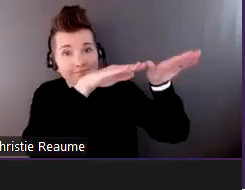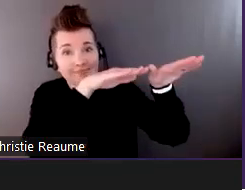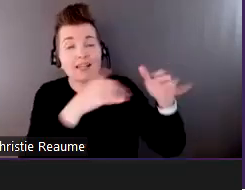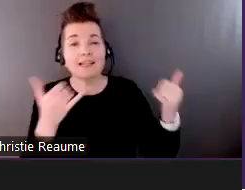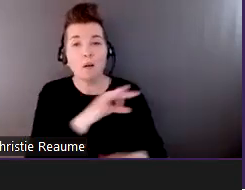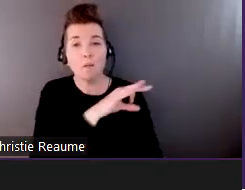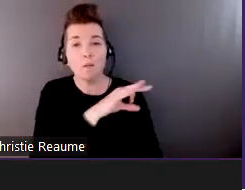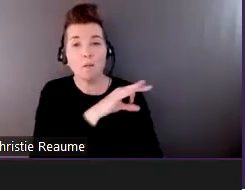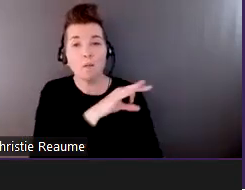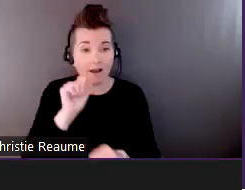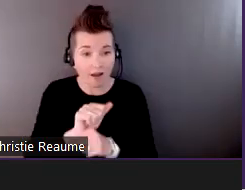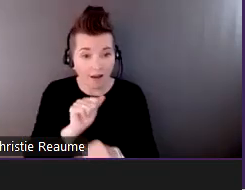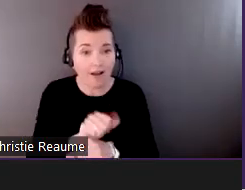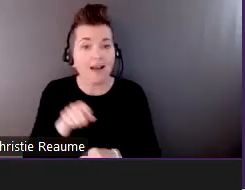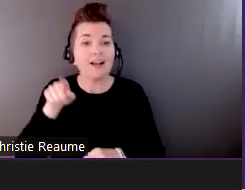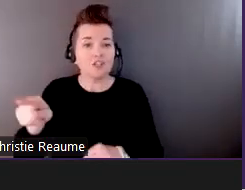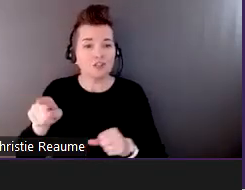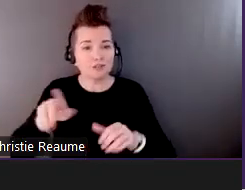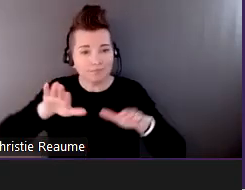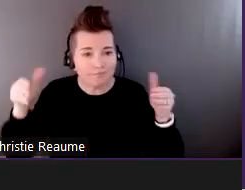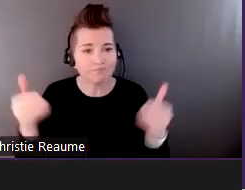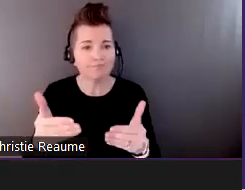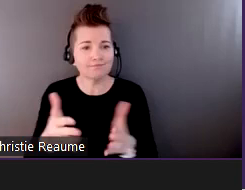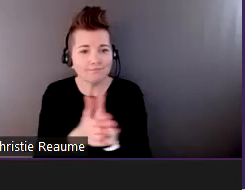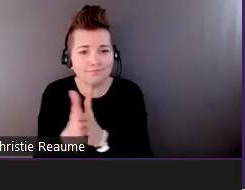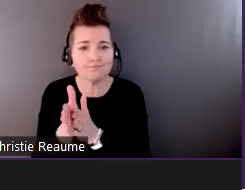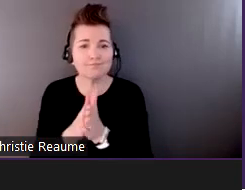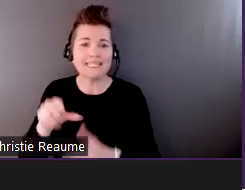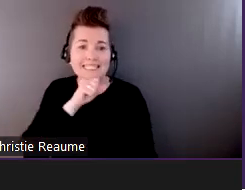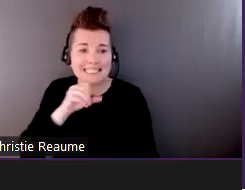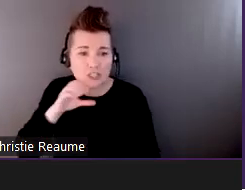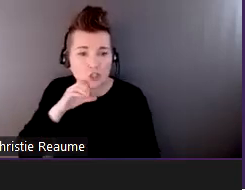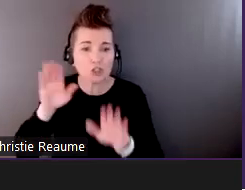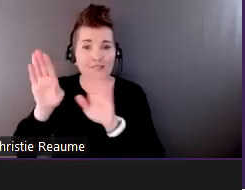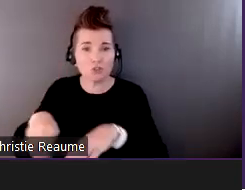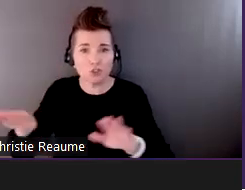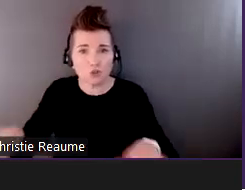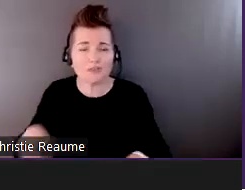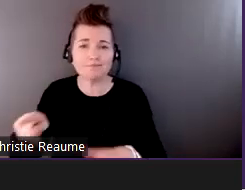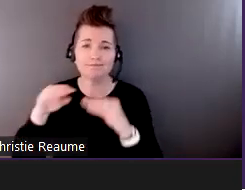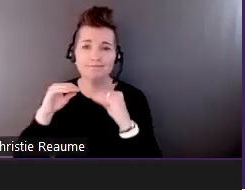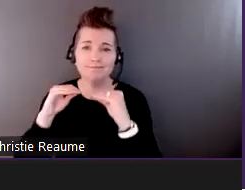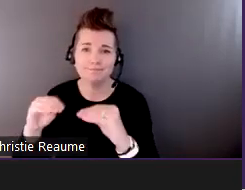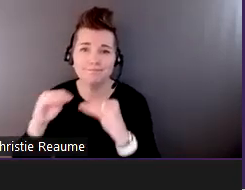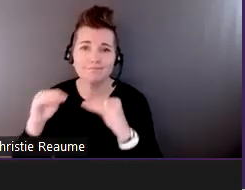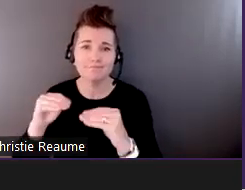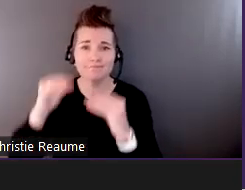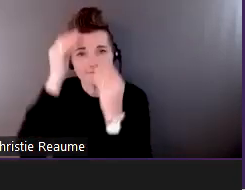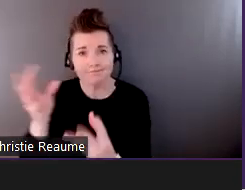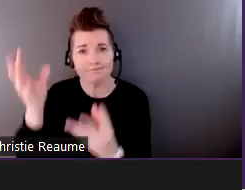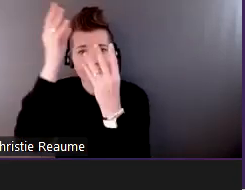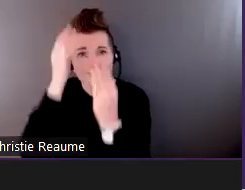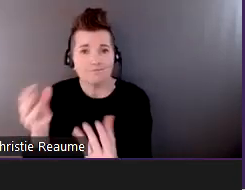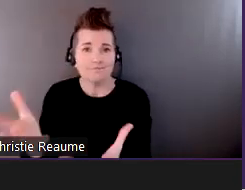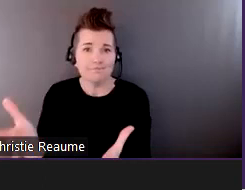protecting others particularly children and seniors for her love in educating and informing and she basically